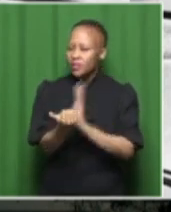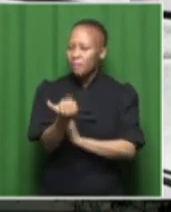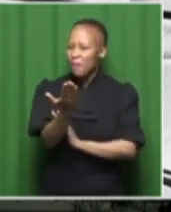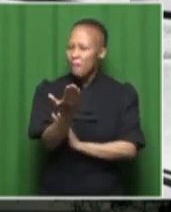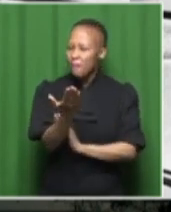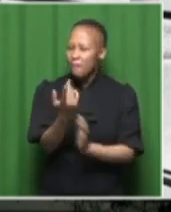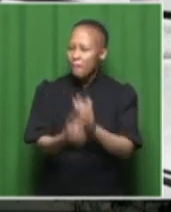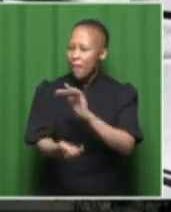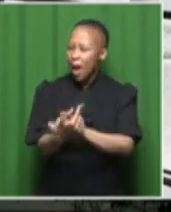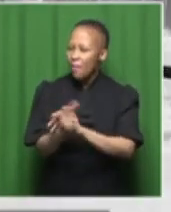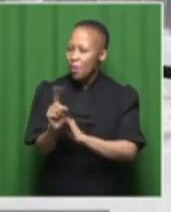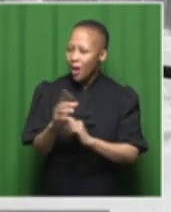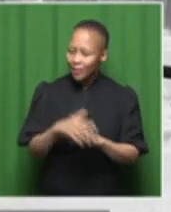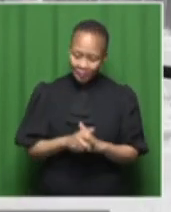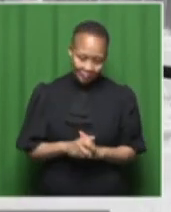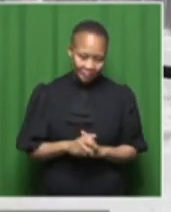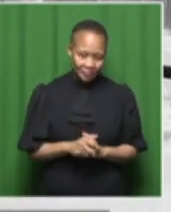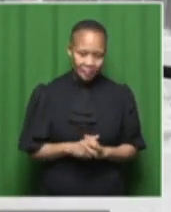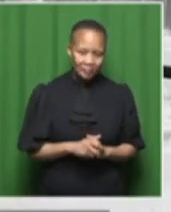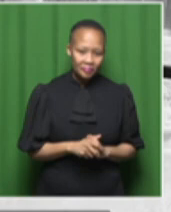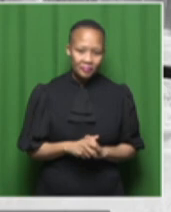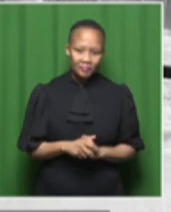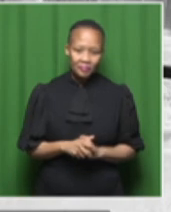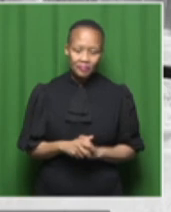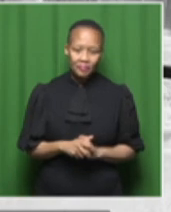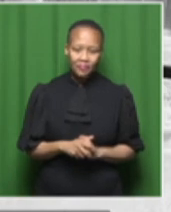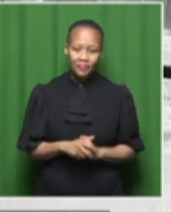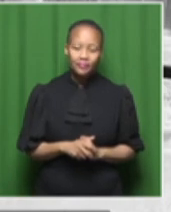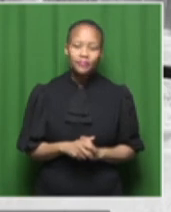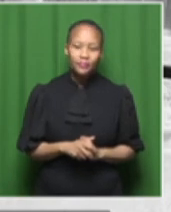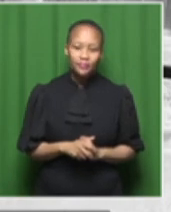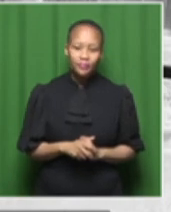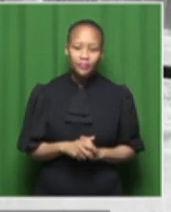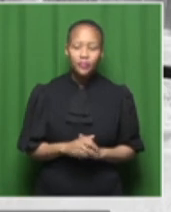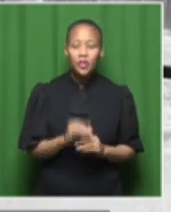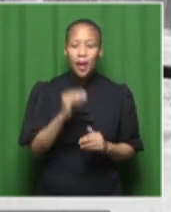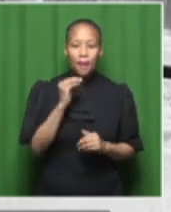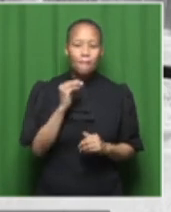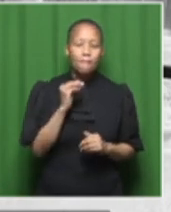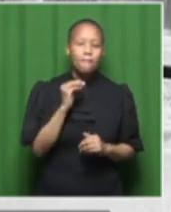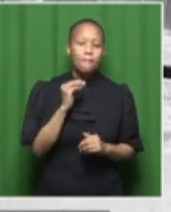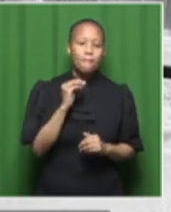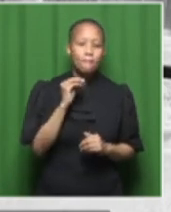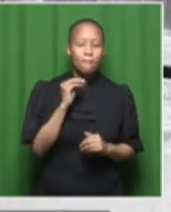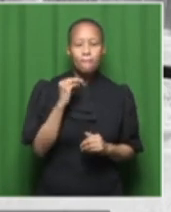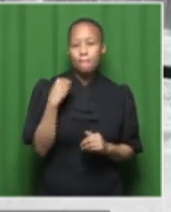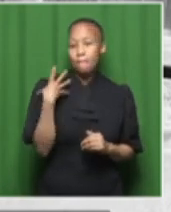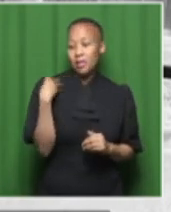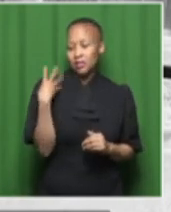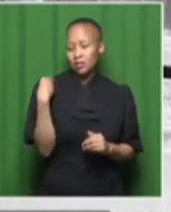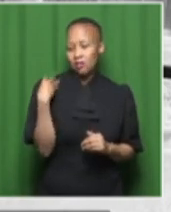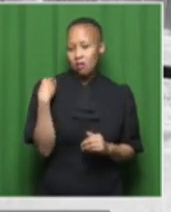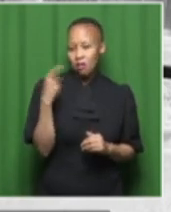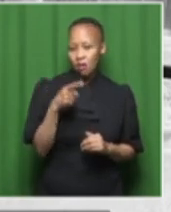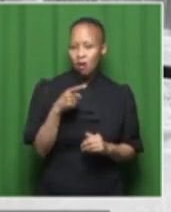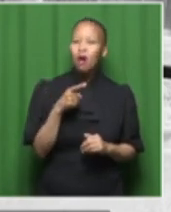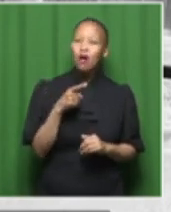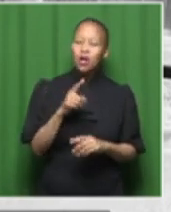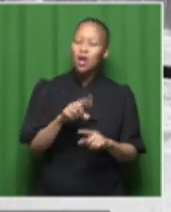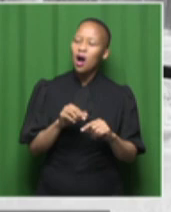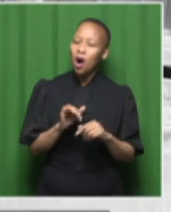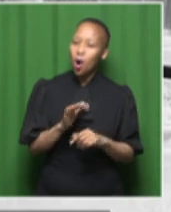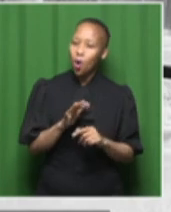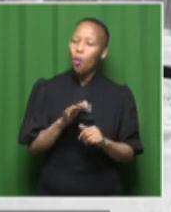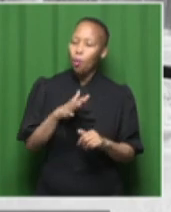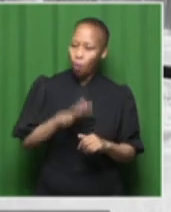Time will tell. I think, you know, the minister is probably going to stick to what the MOI requires and insist on three names being